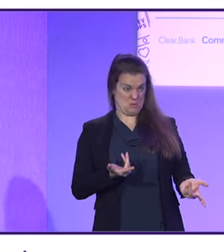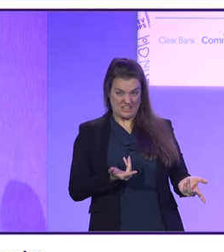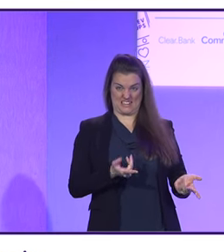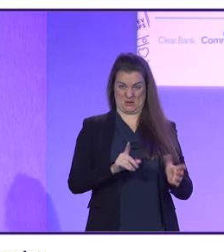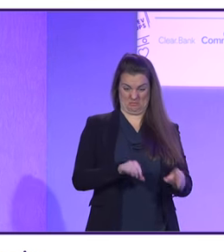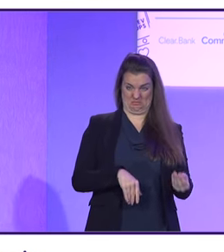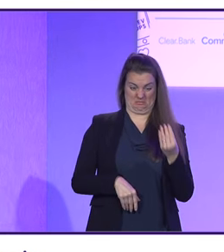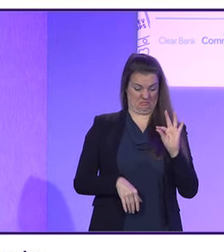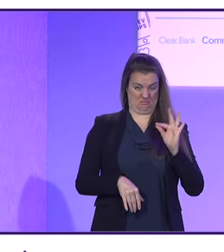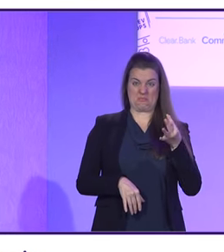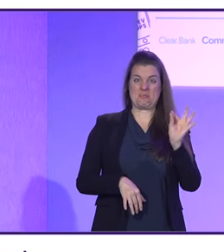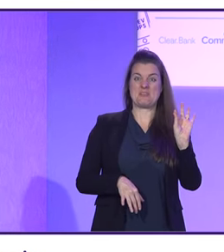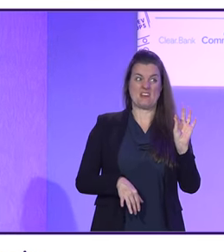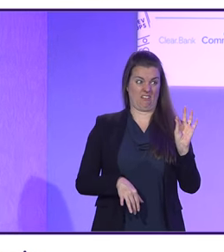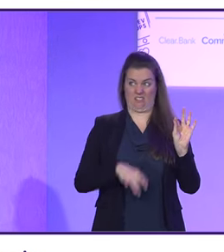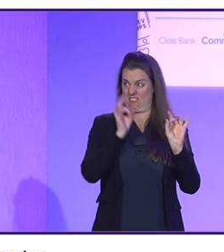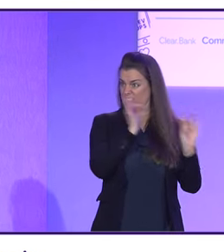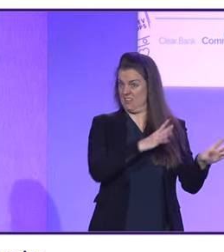I literally went to a different restaurant.